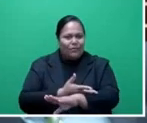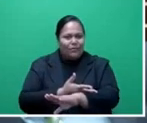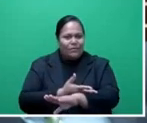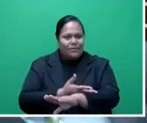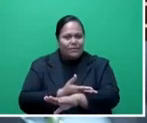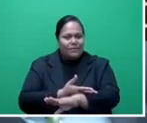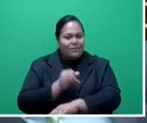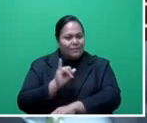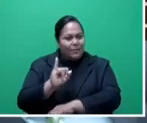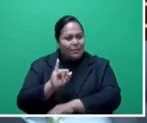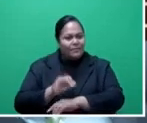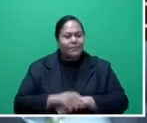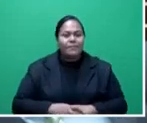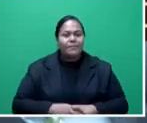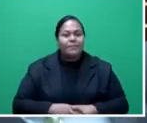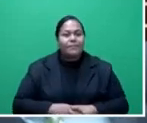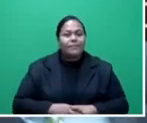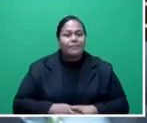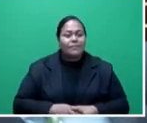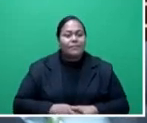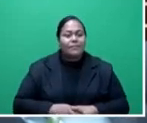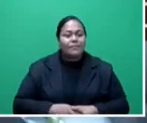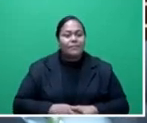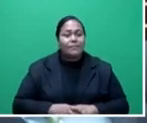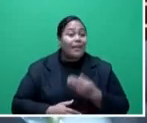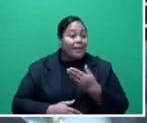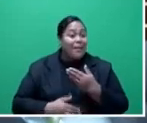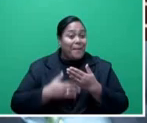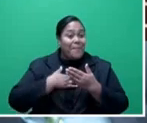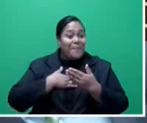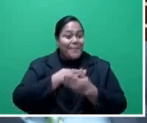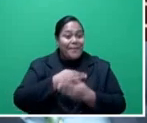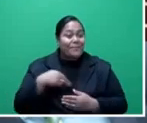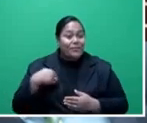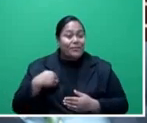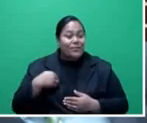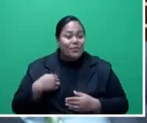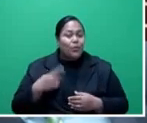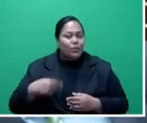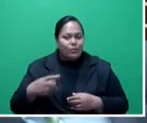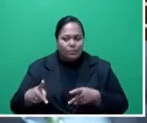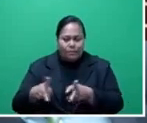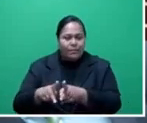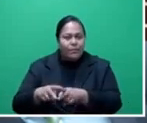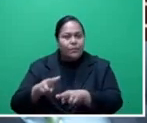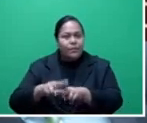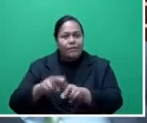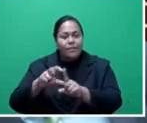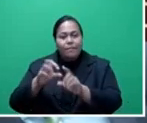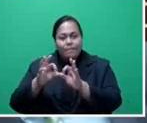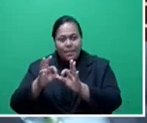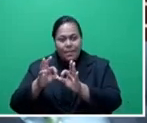perspective, I can confirm that the ministry has and will continue to partner with the FDB on the various programs with respect